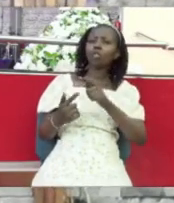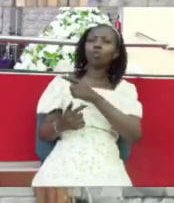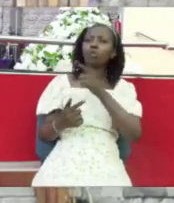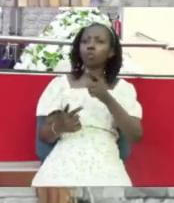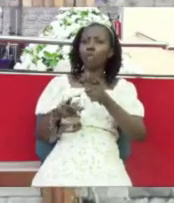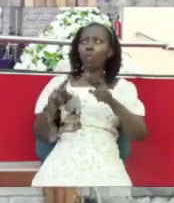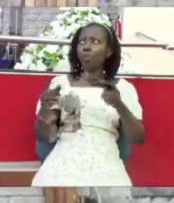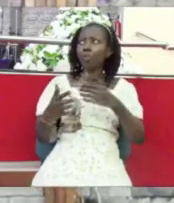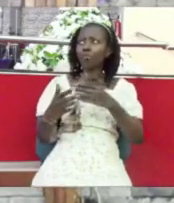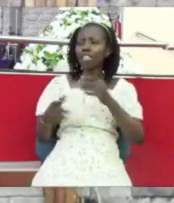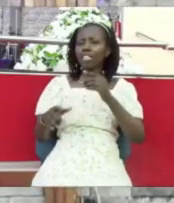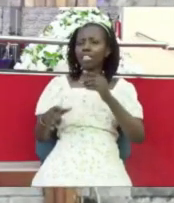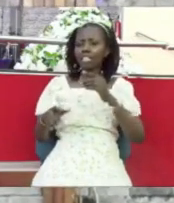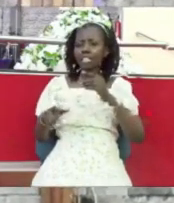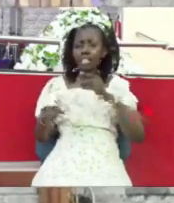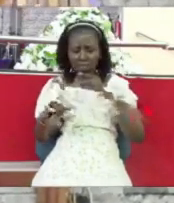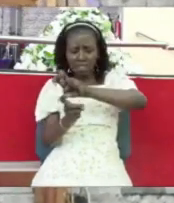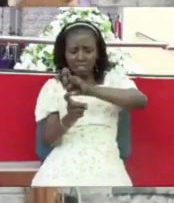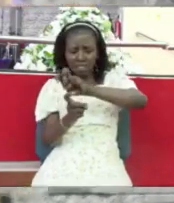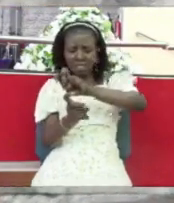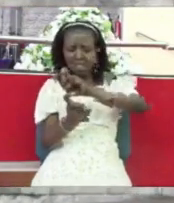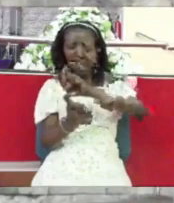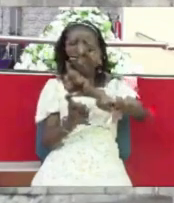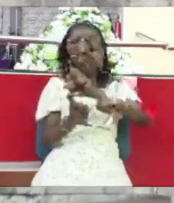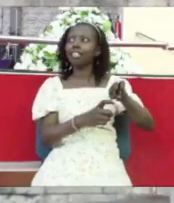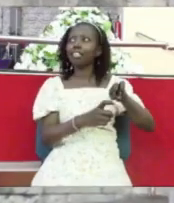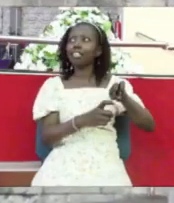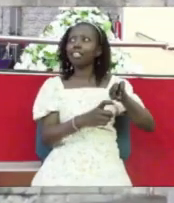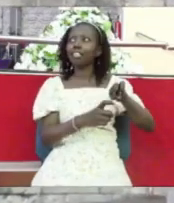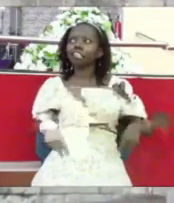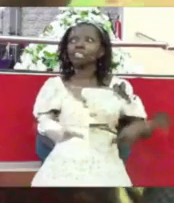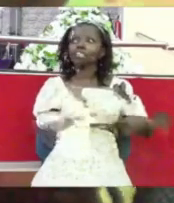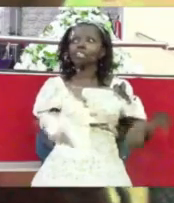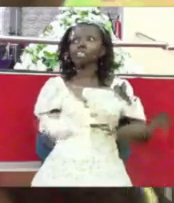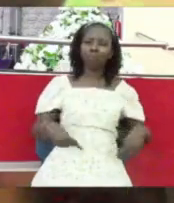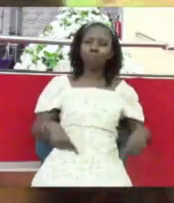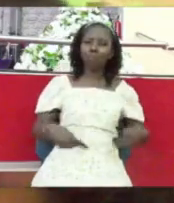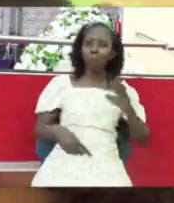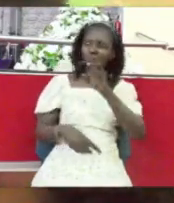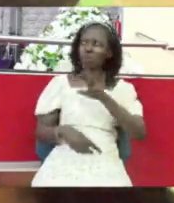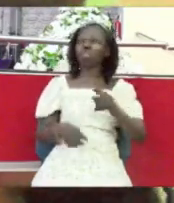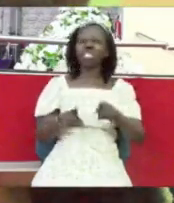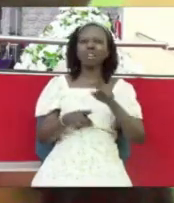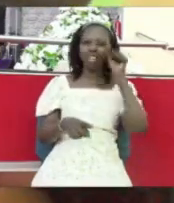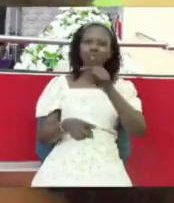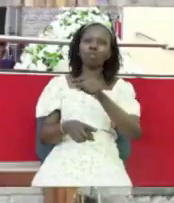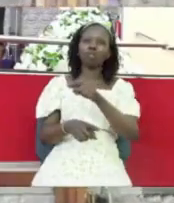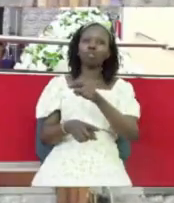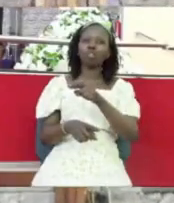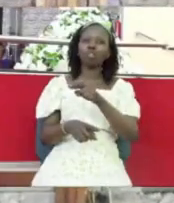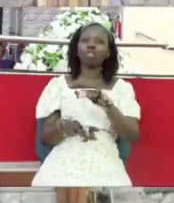as soon as you turn. Lakini ukigeuka kidogo. They come by you. Wanakufanyia mambo kwa nyuma. So they were acting what they are